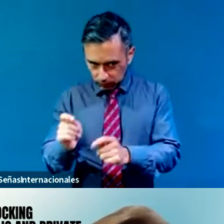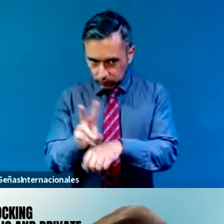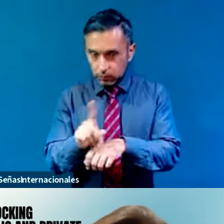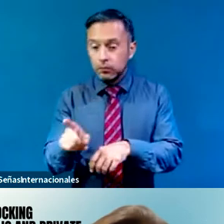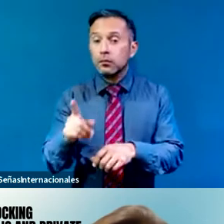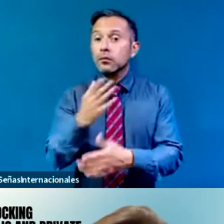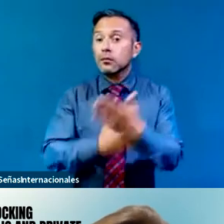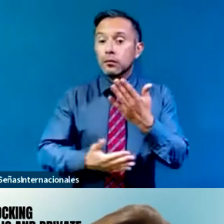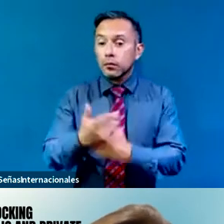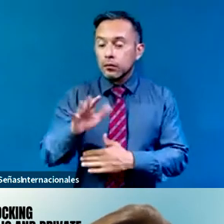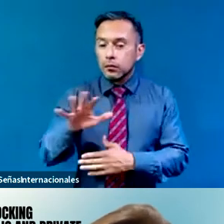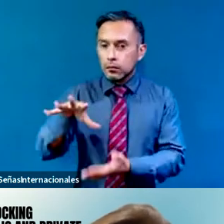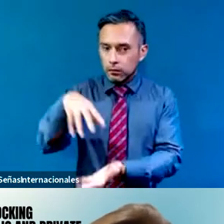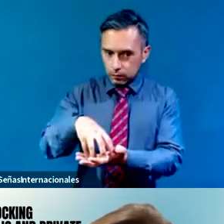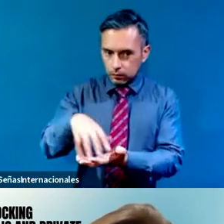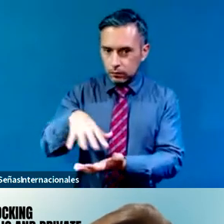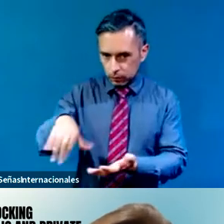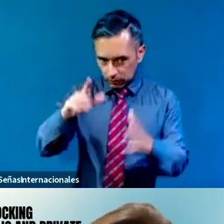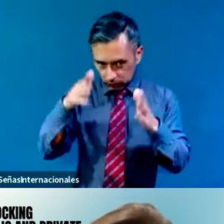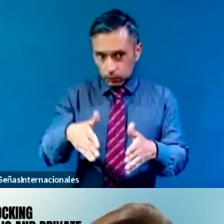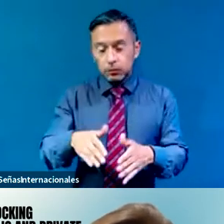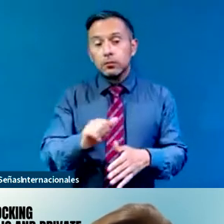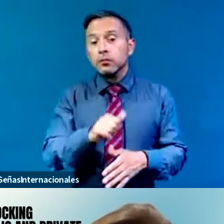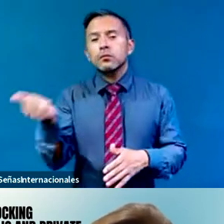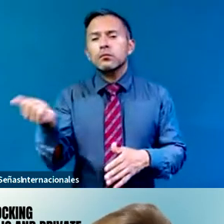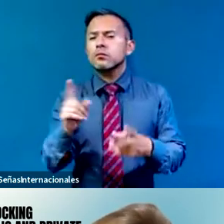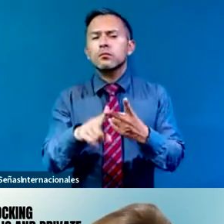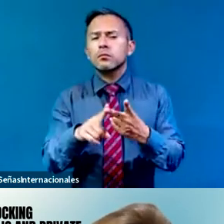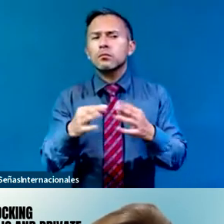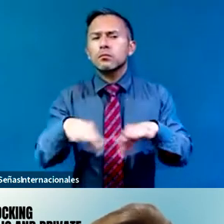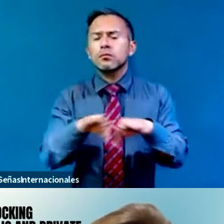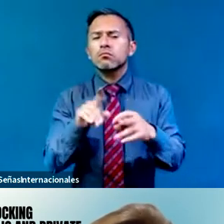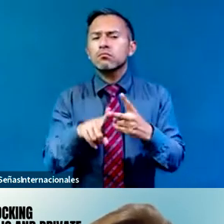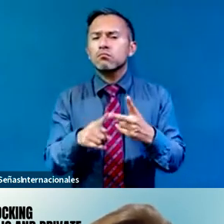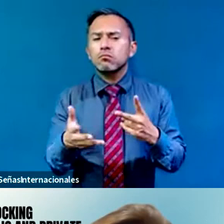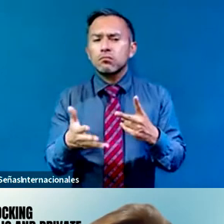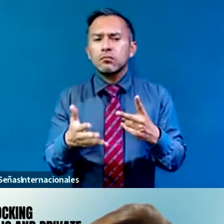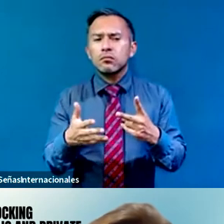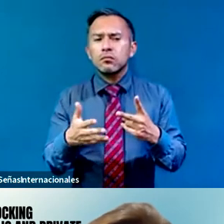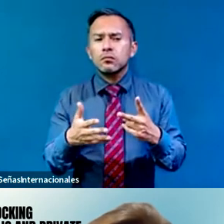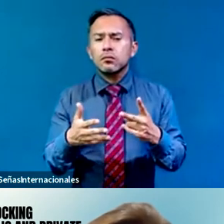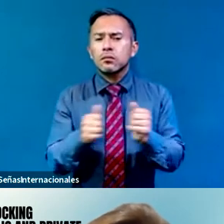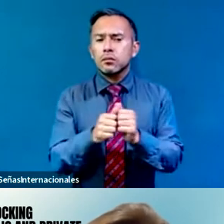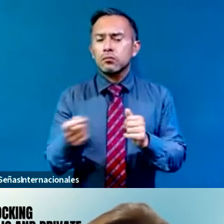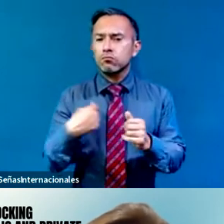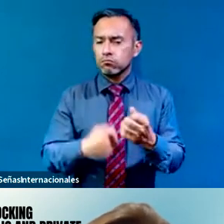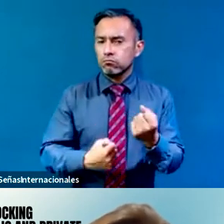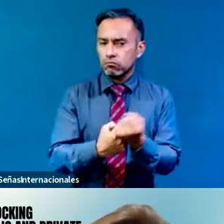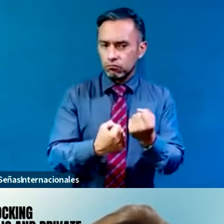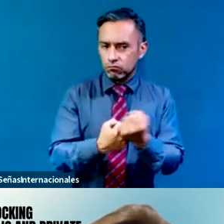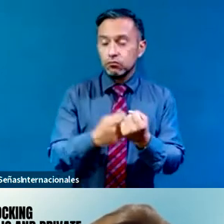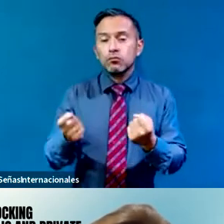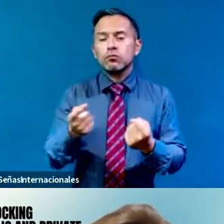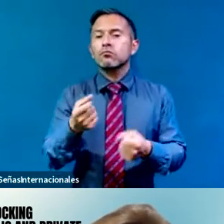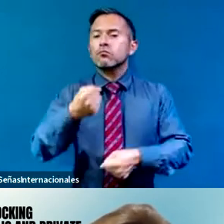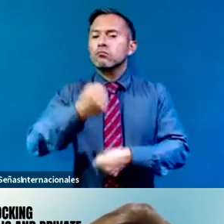In the second priority, UNCDF supports for decent work and preparing girls and women for future work, a very